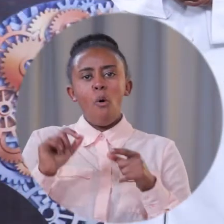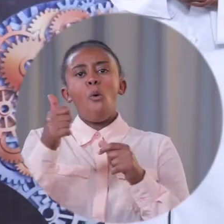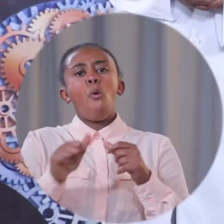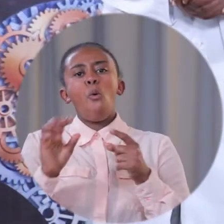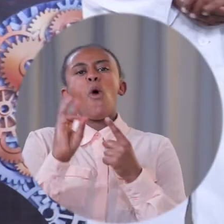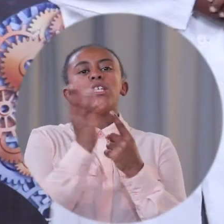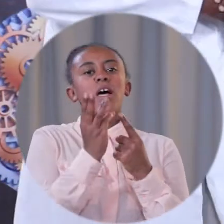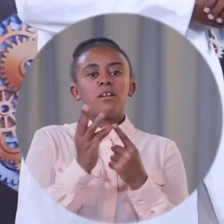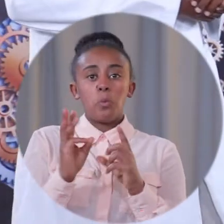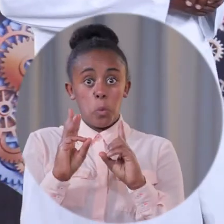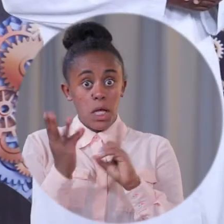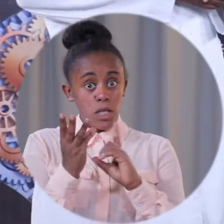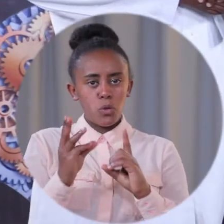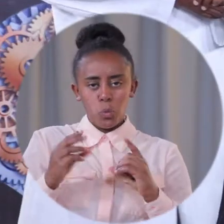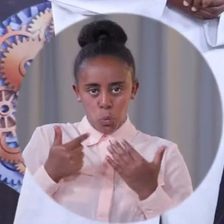today?